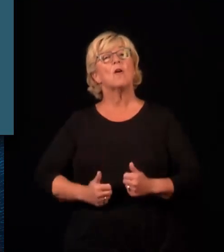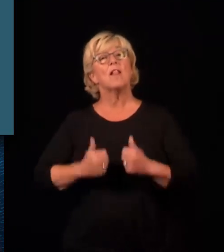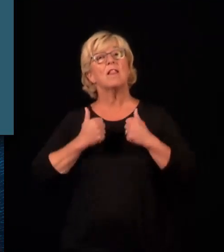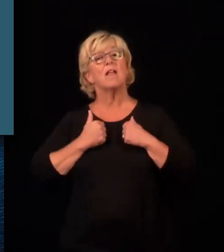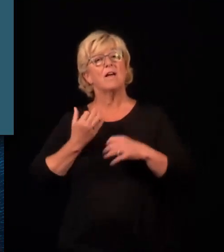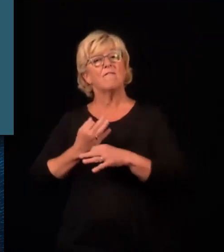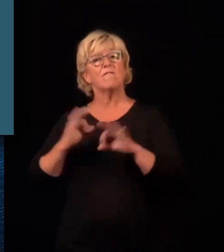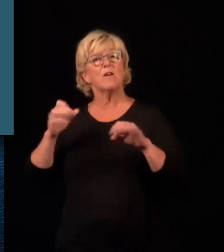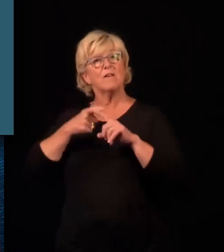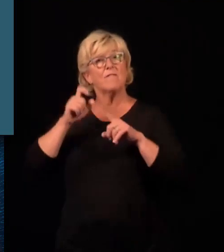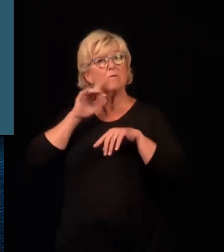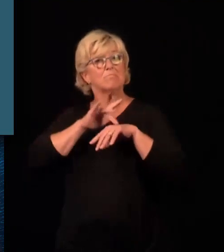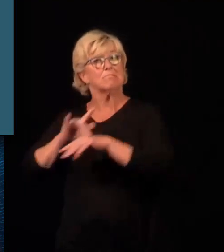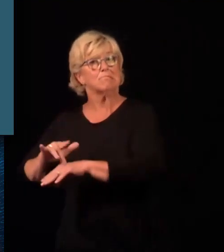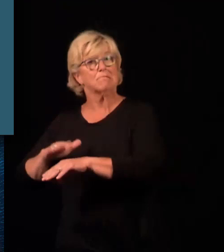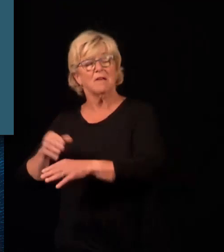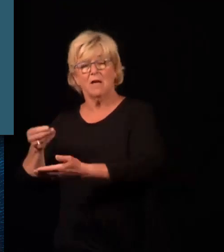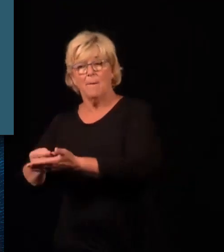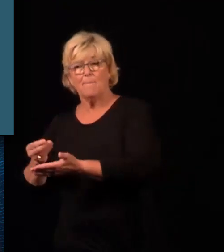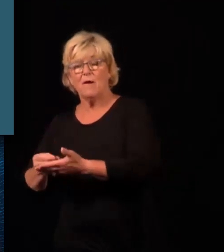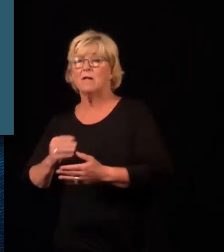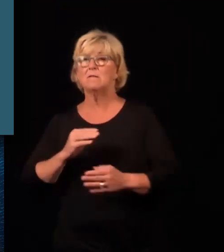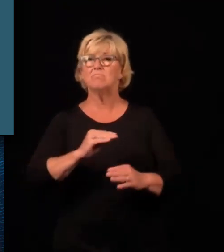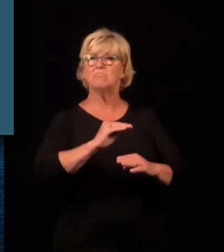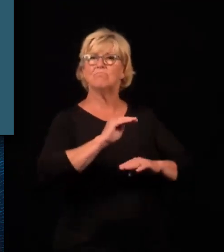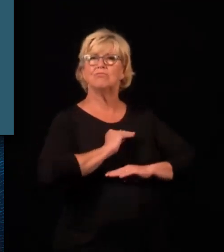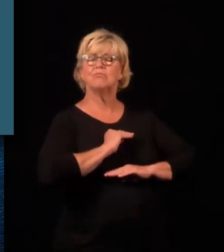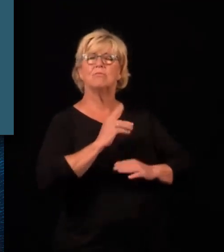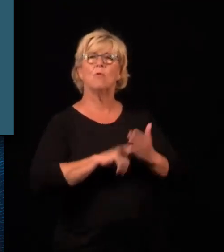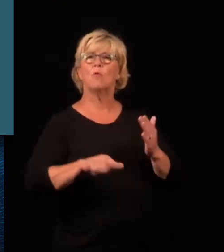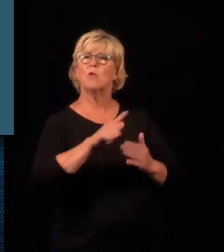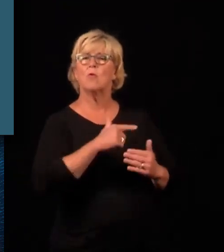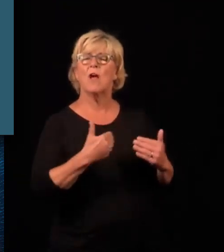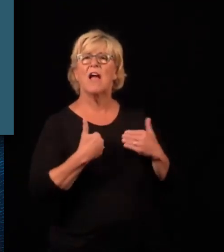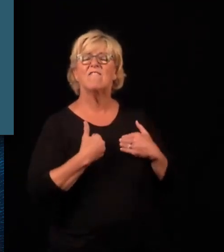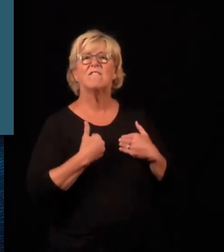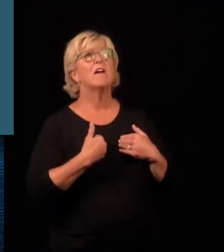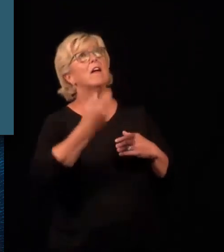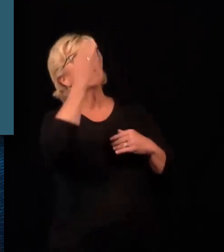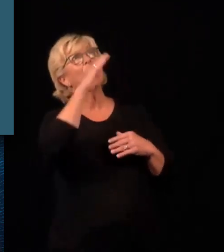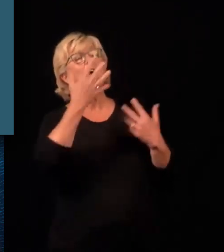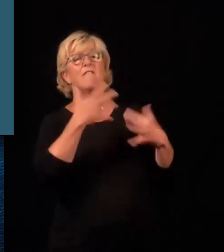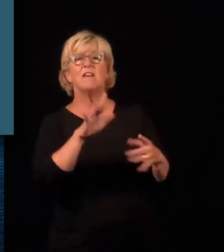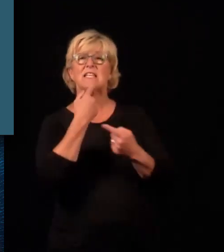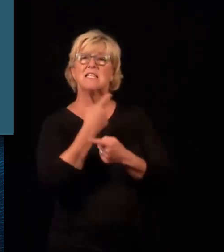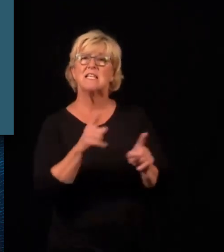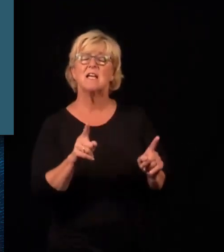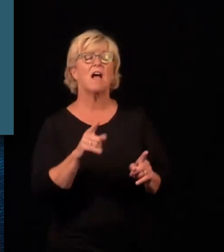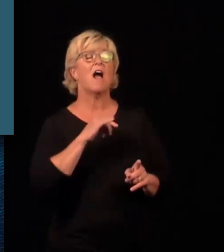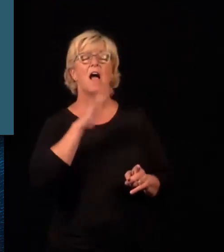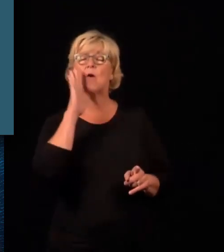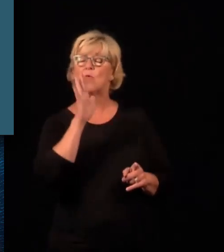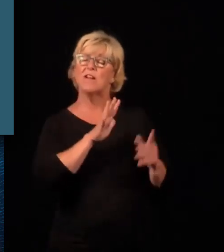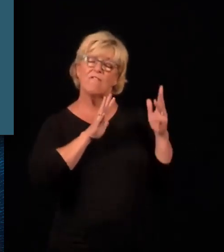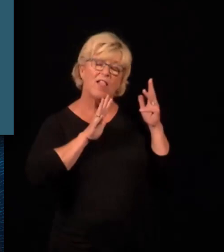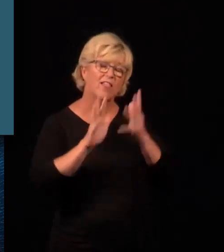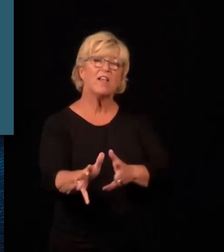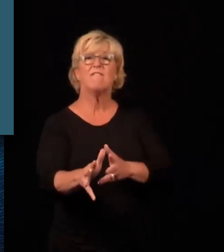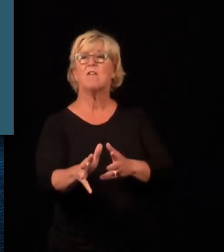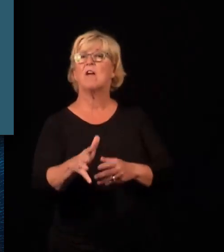the love of money and be content with what you have. Because God has said, never will I leave